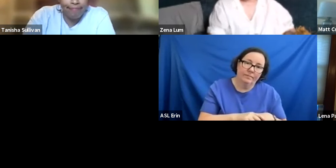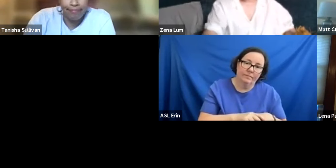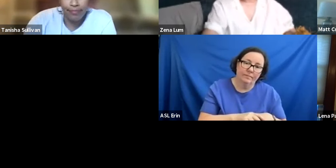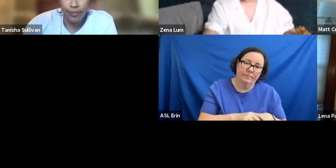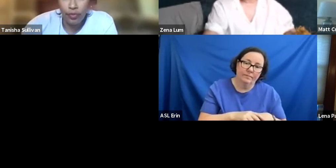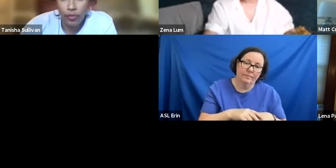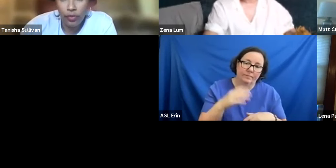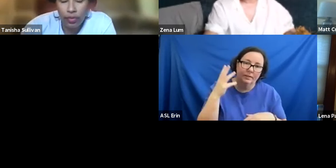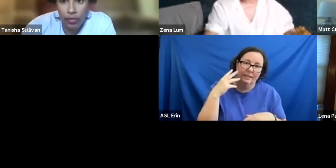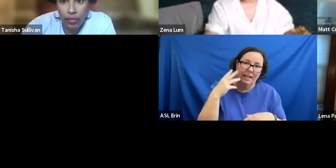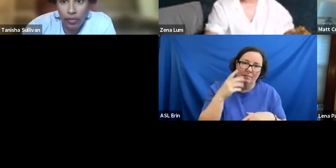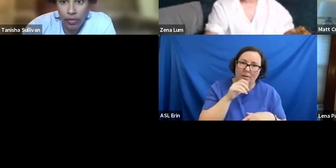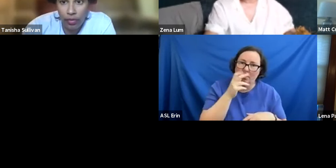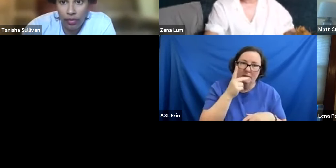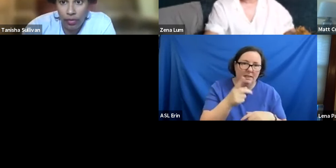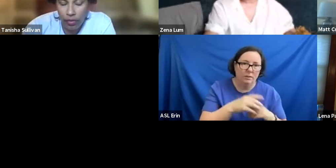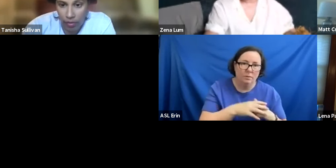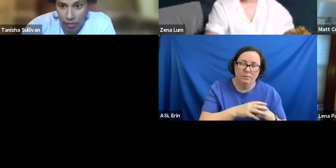open your camera. I don't see you